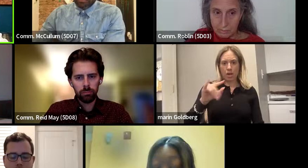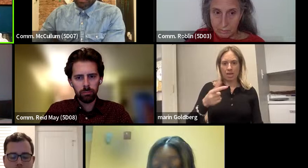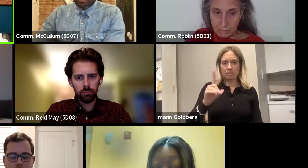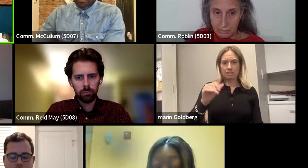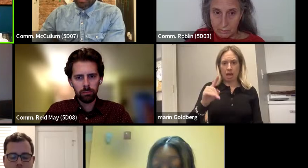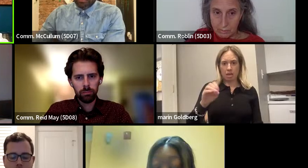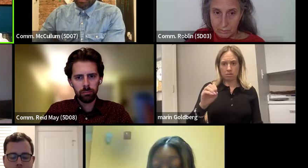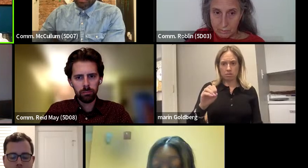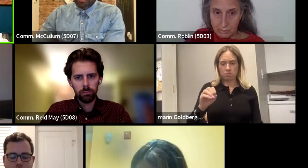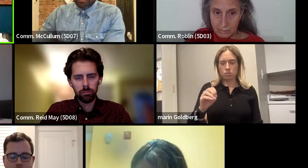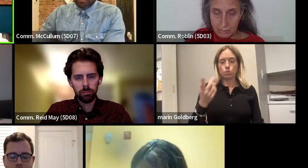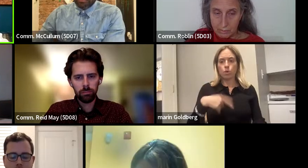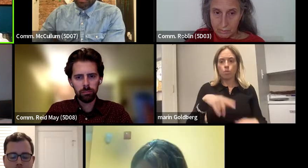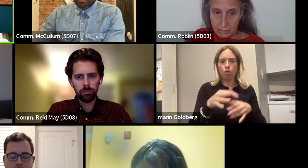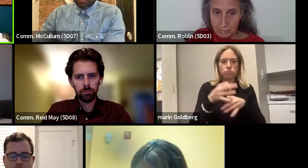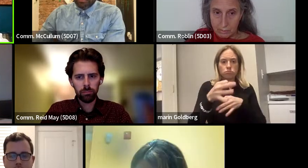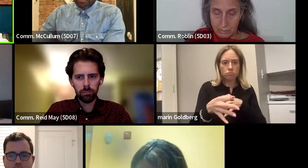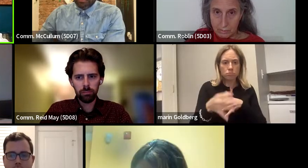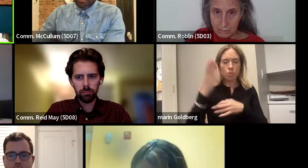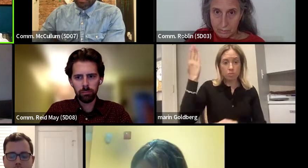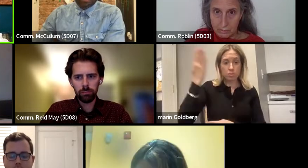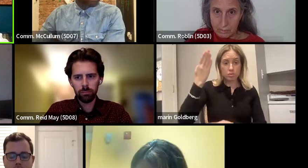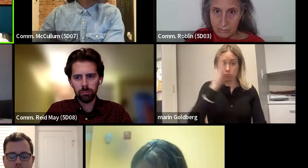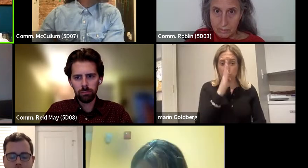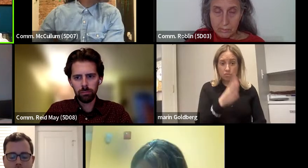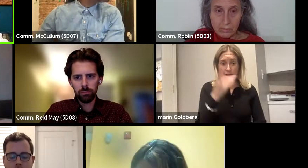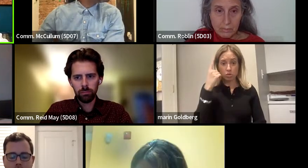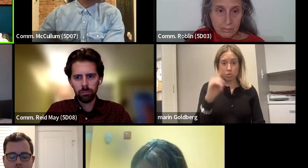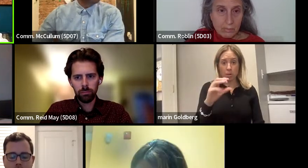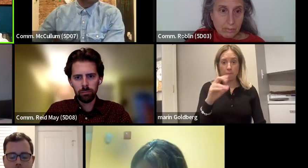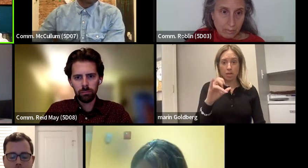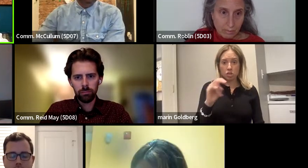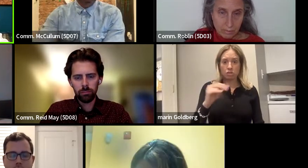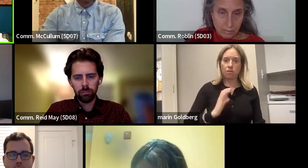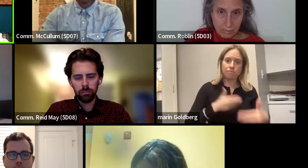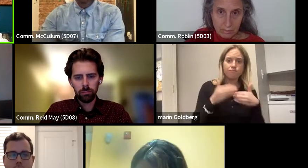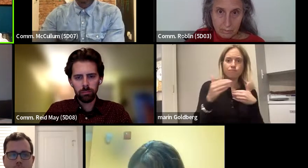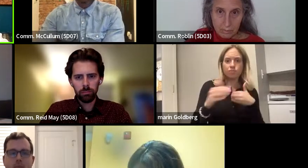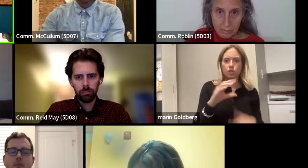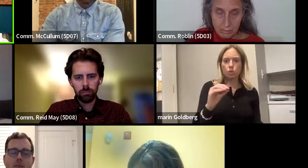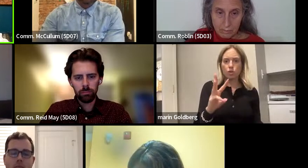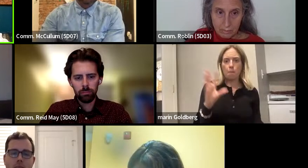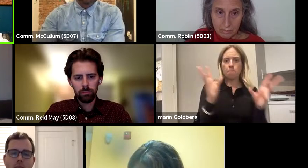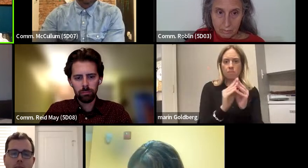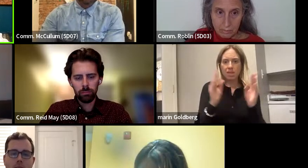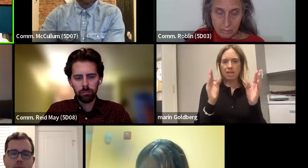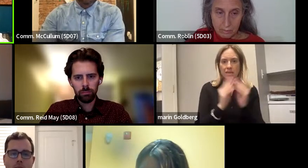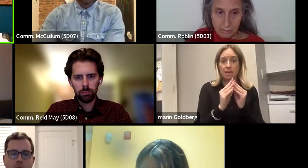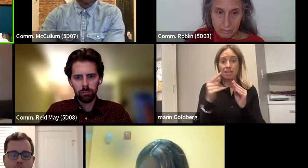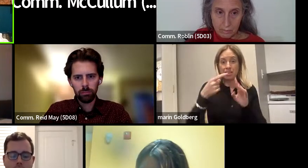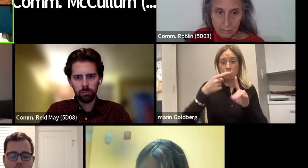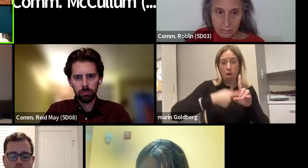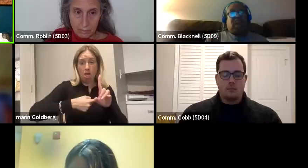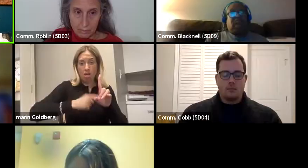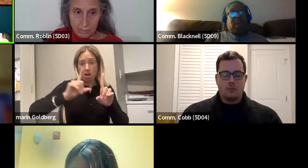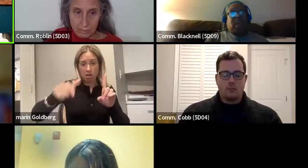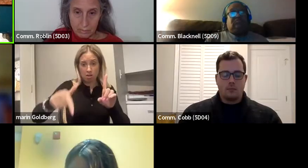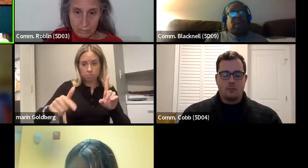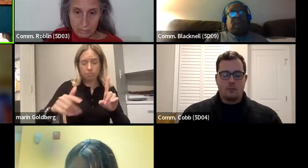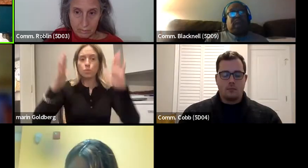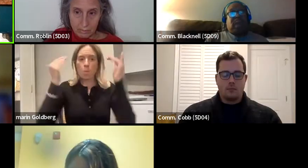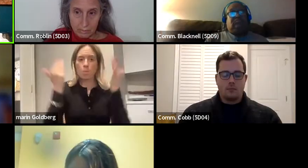date. They'll be presenting directly to the commission at our next COW meeting later this month, and hopefully again to the